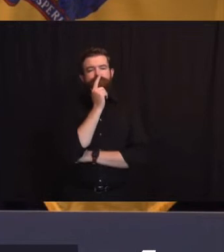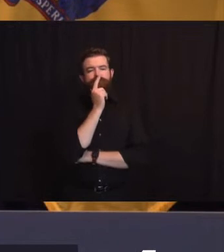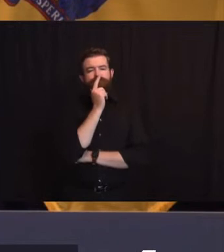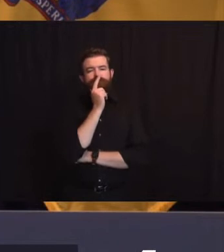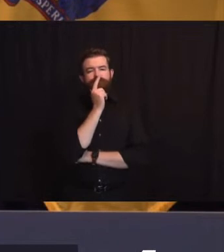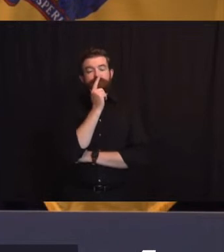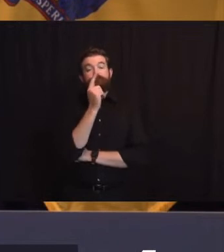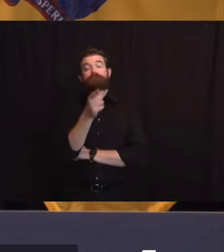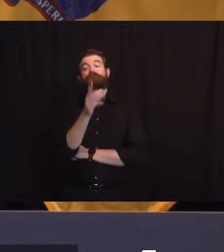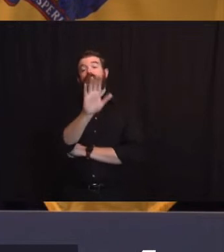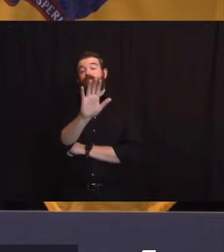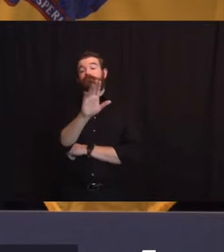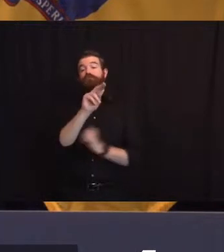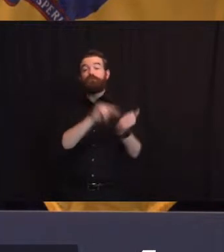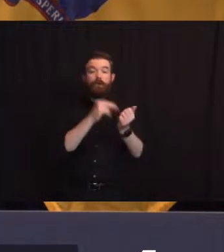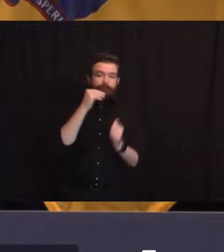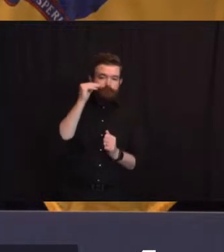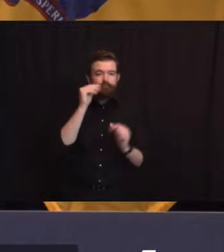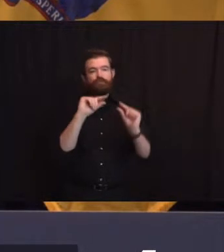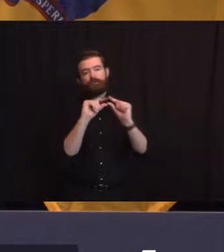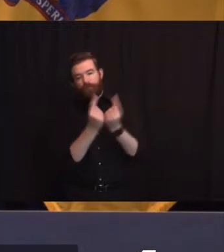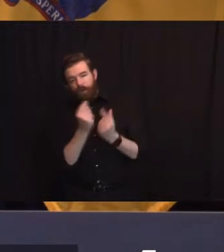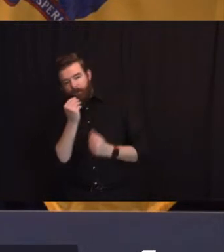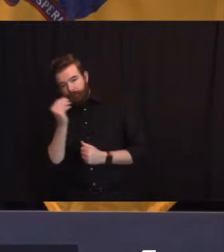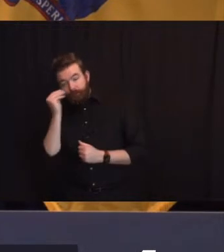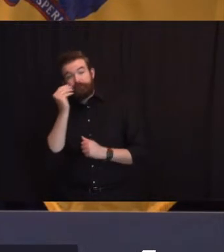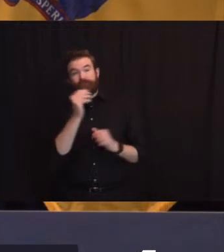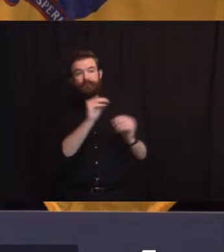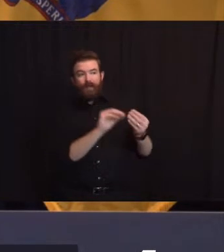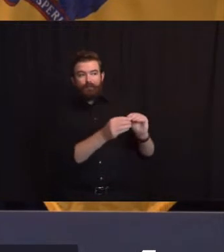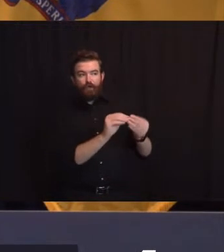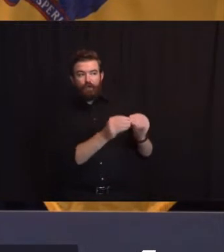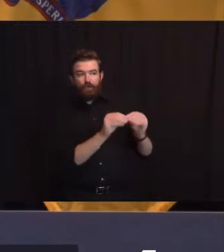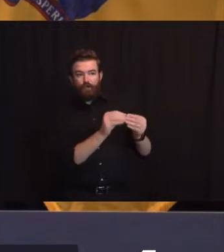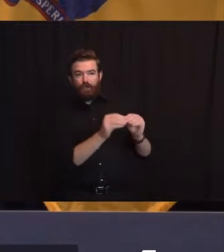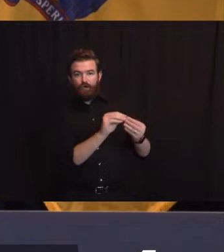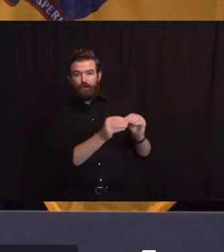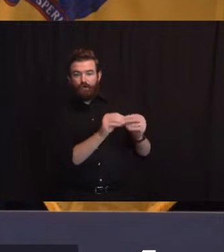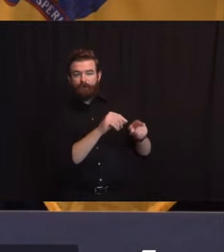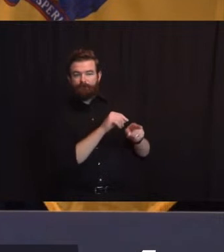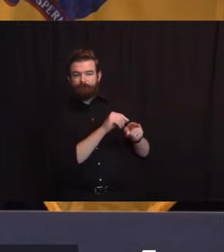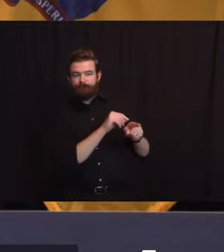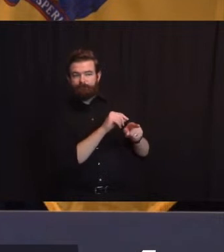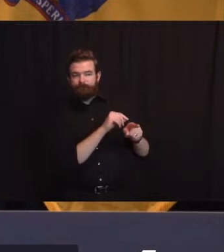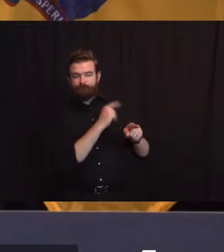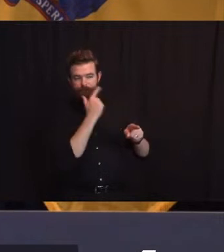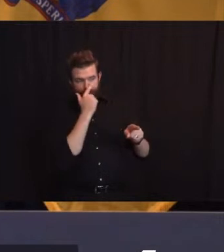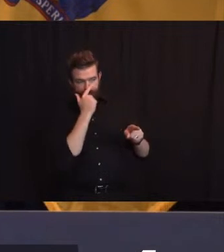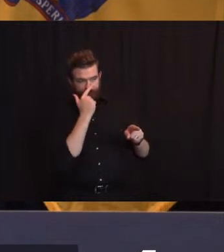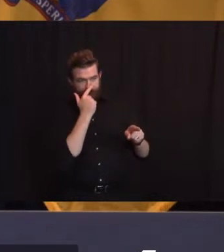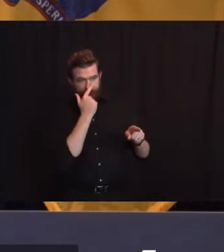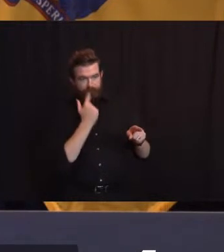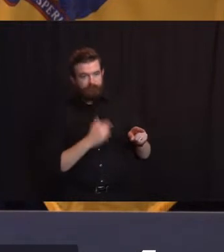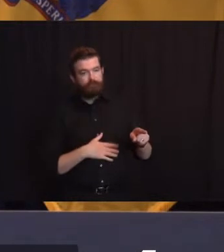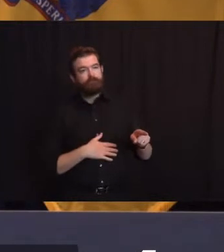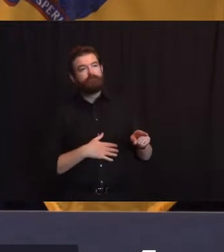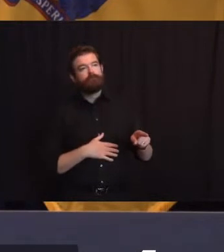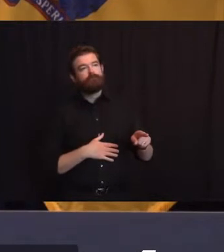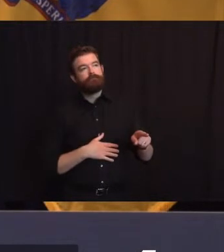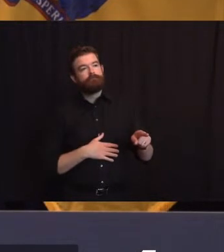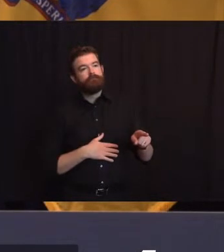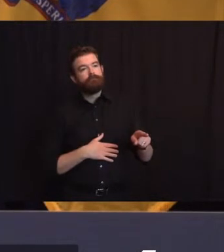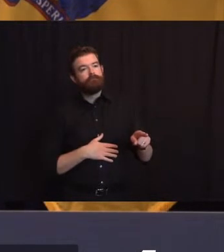care numbers, at least last time I asked you, which I think was the last time we were together, is